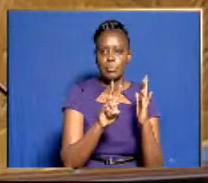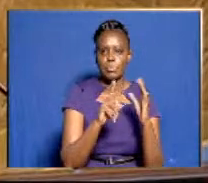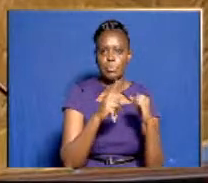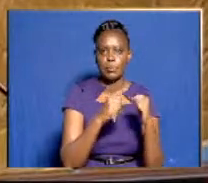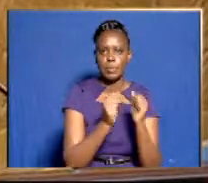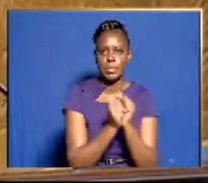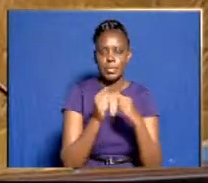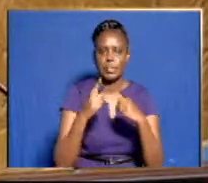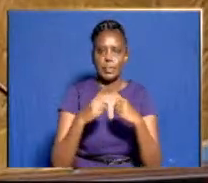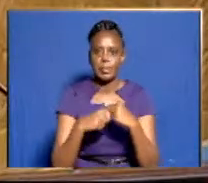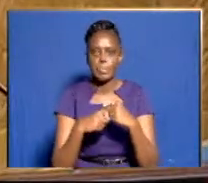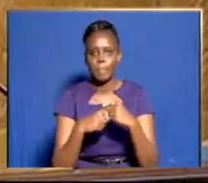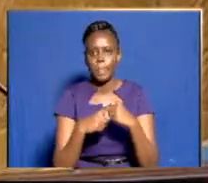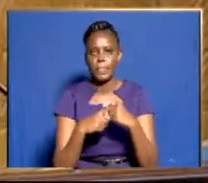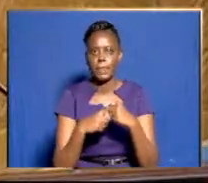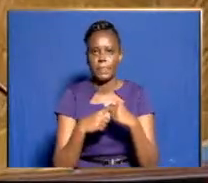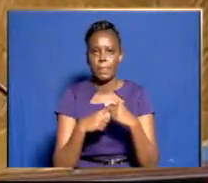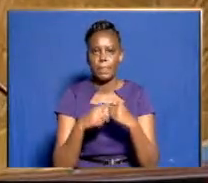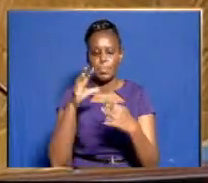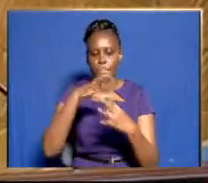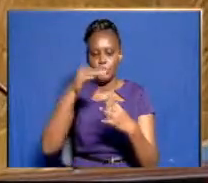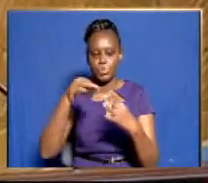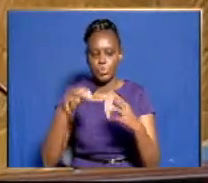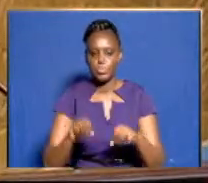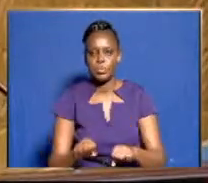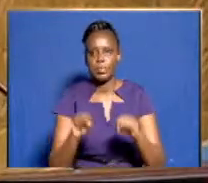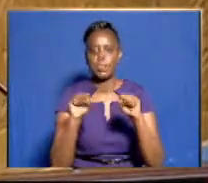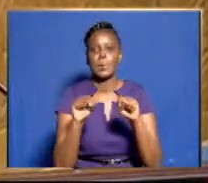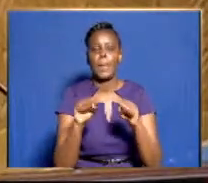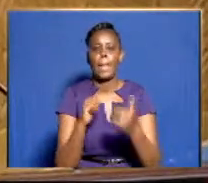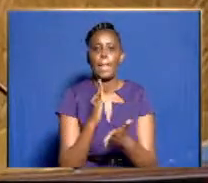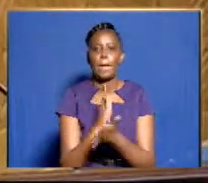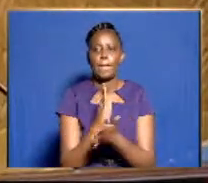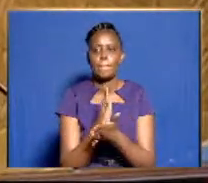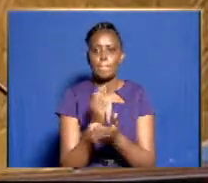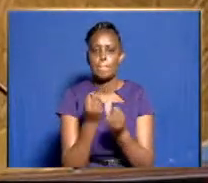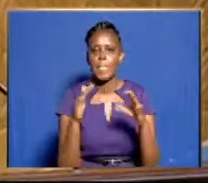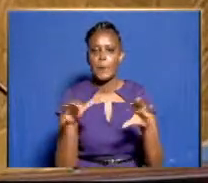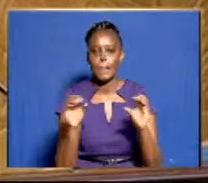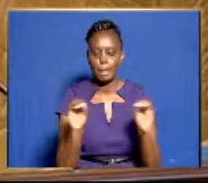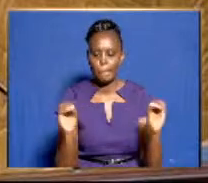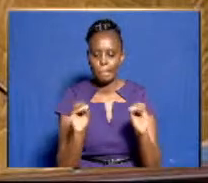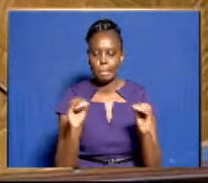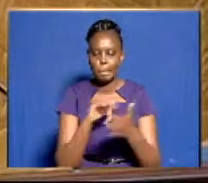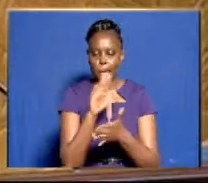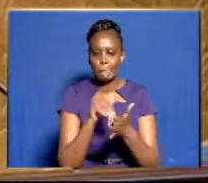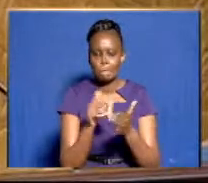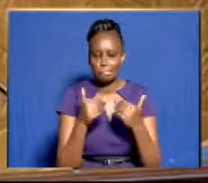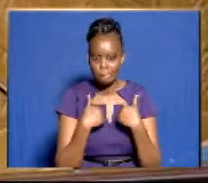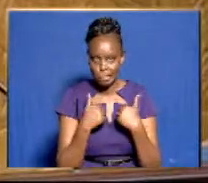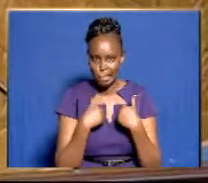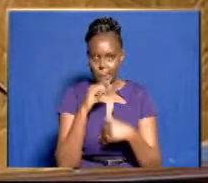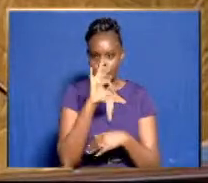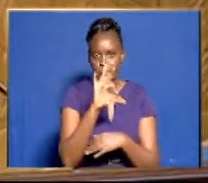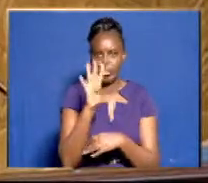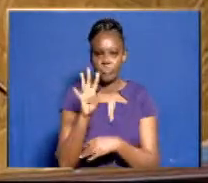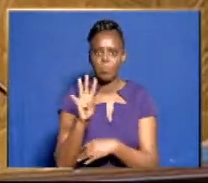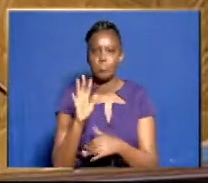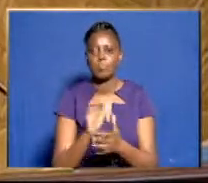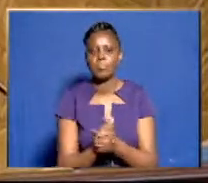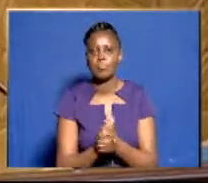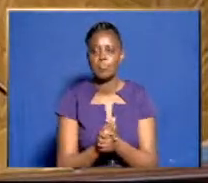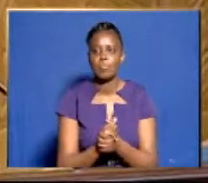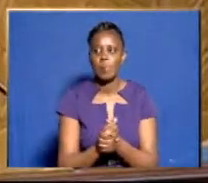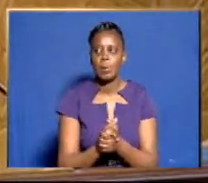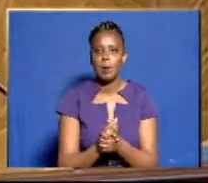216, it gives priority to the chairs, actually. And there are not too many. I just have about 3 or 4 to go. Then I will